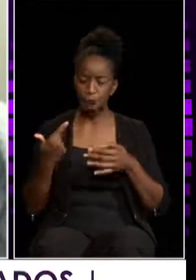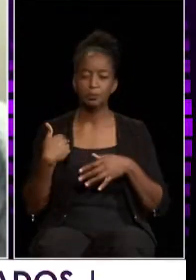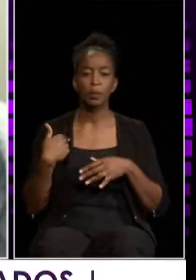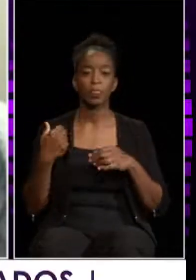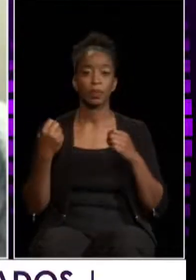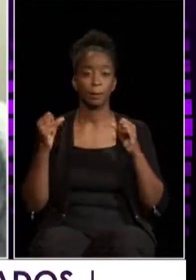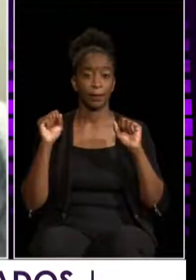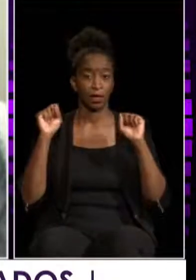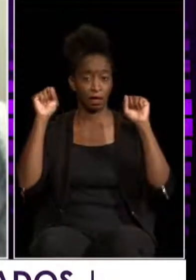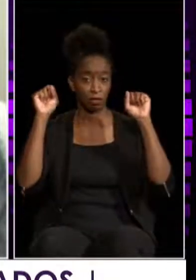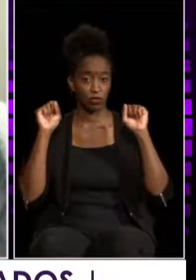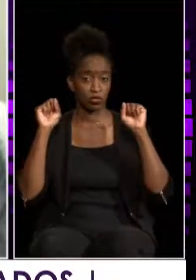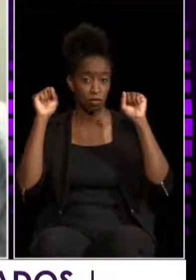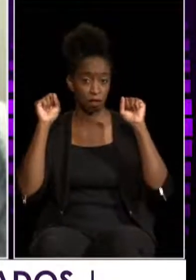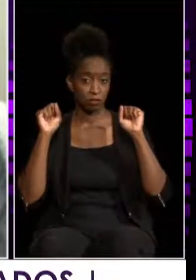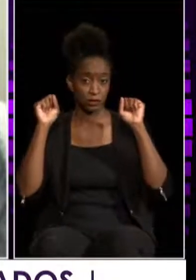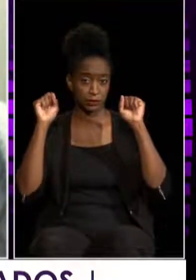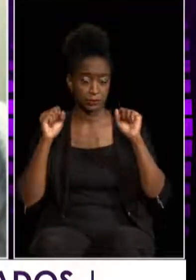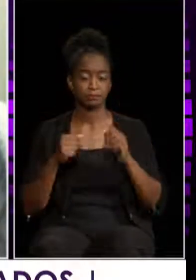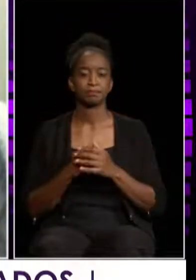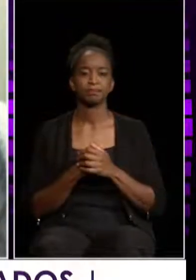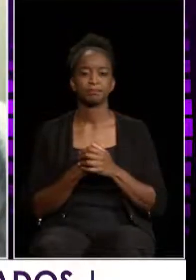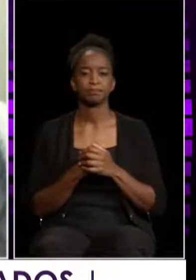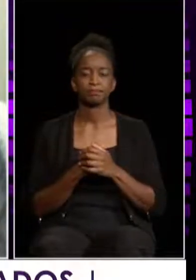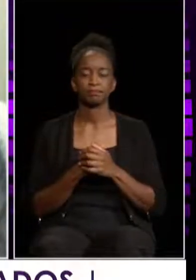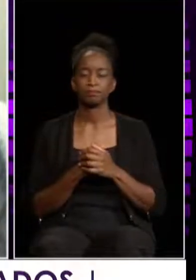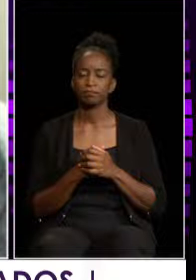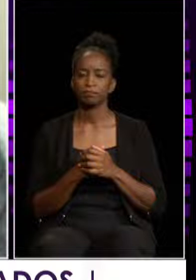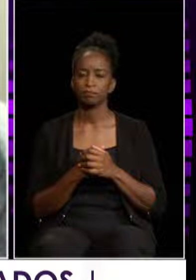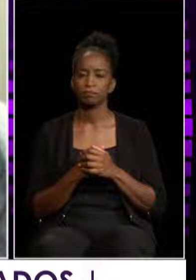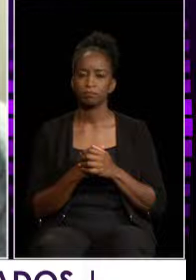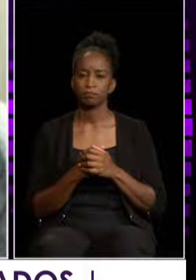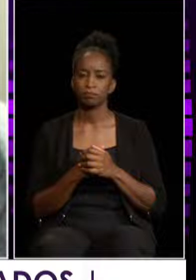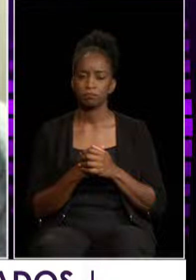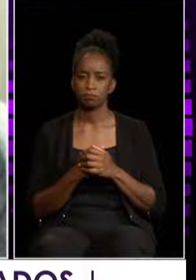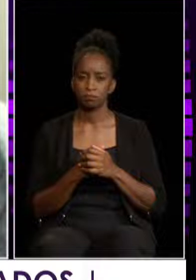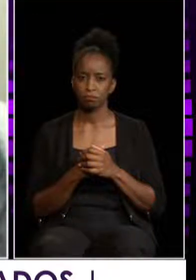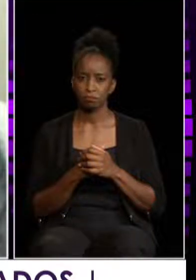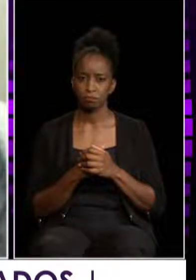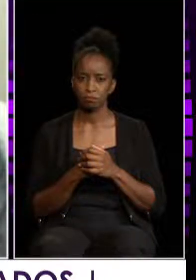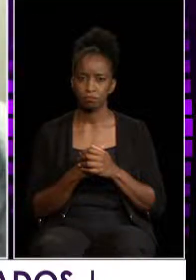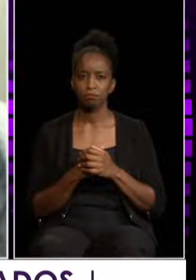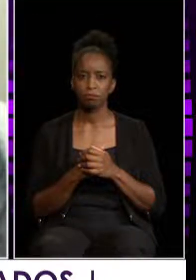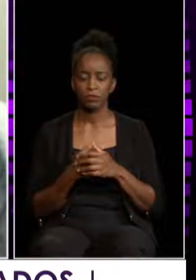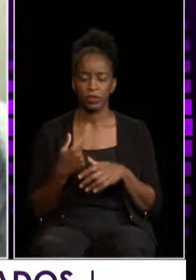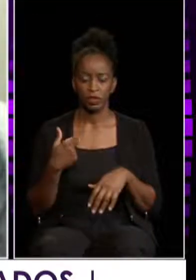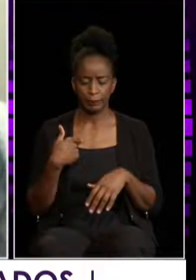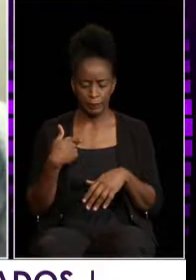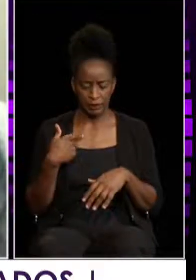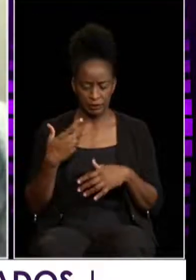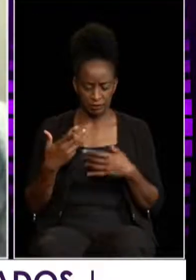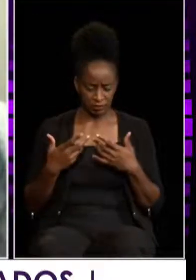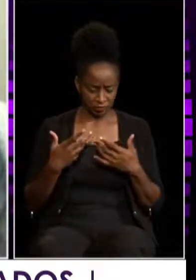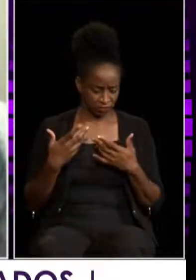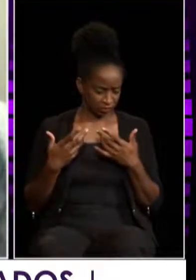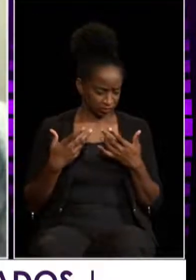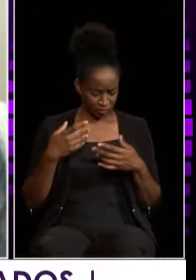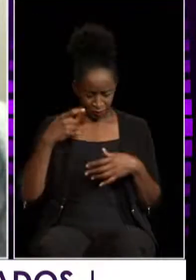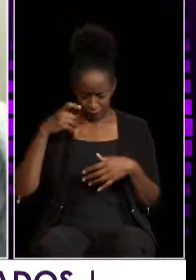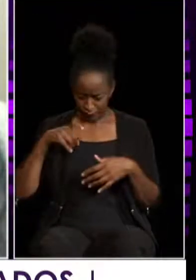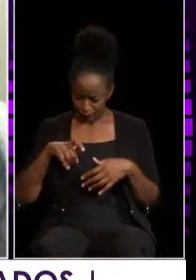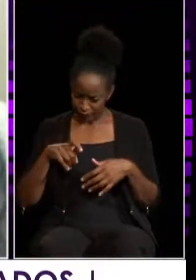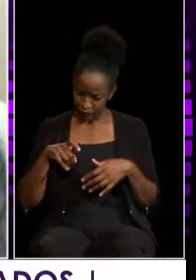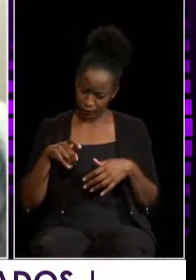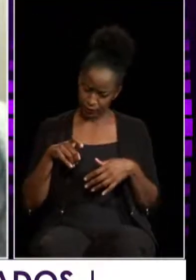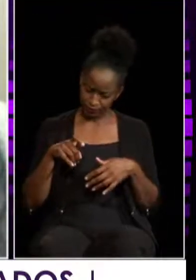didn't really prevent me because I realized I needed to do something. So I would go on YouTube, I would search